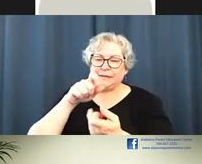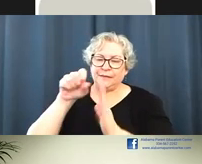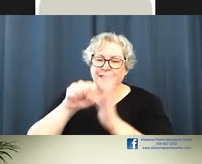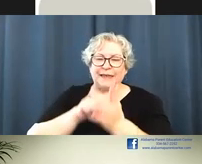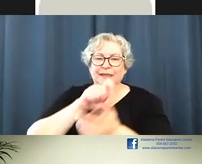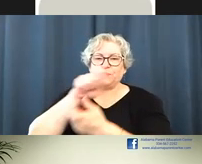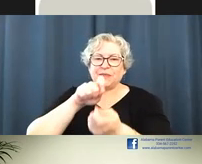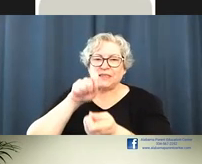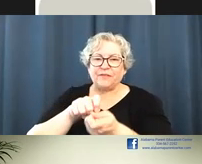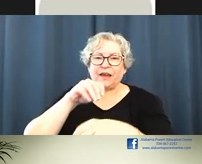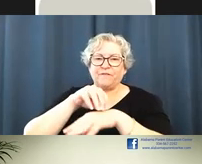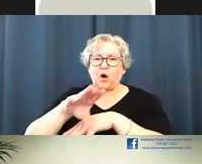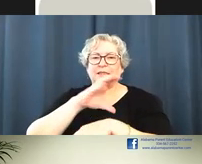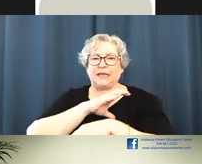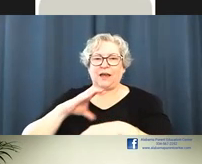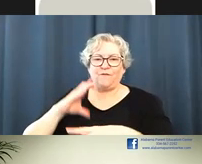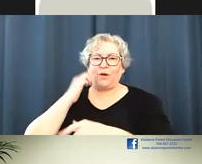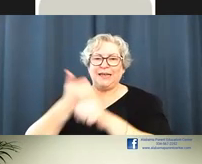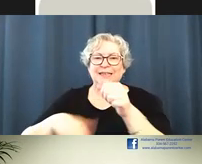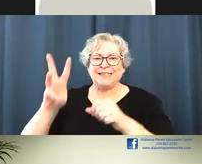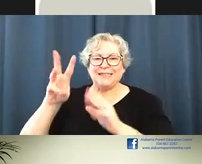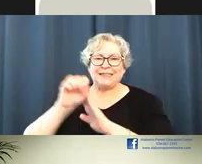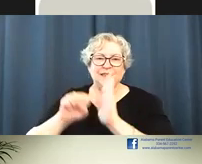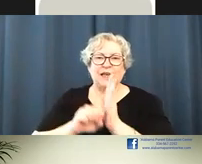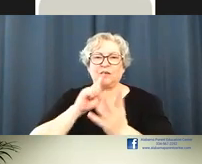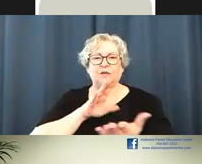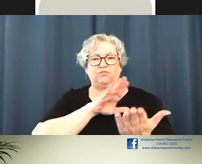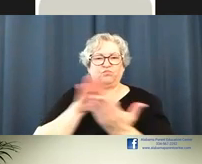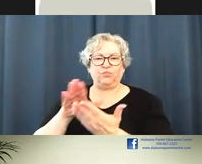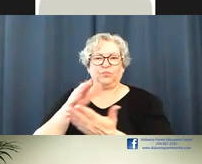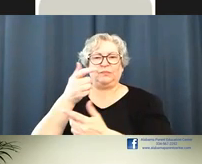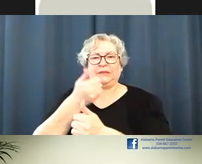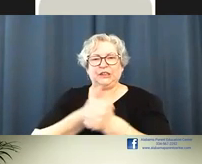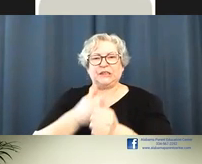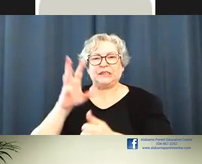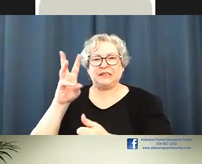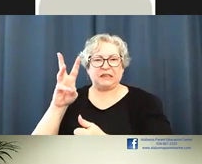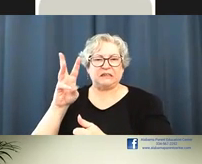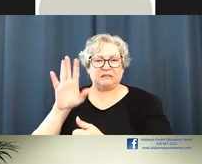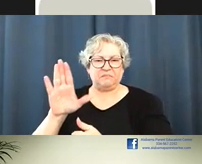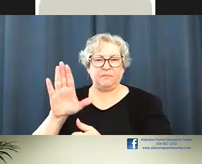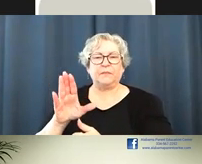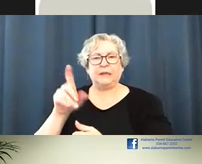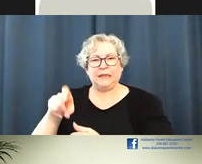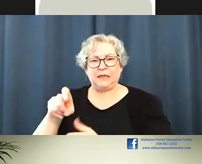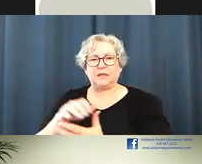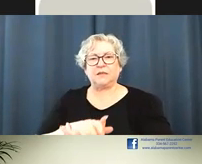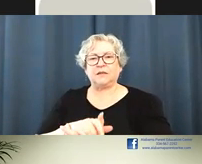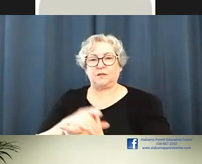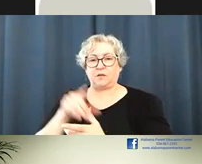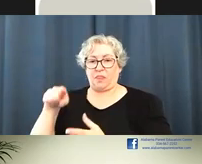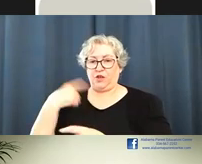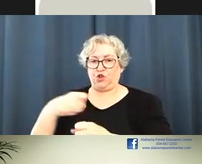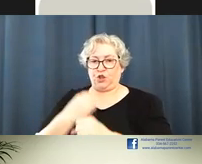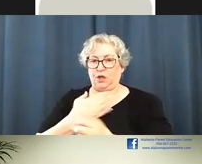in each of the six states to address those state-specific needs. Throughout this year,